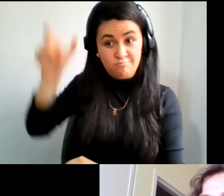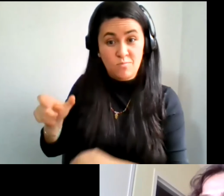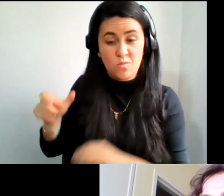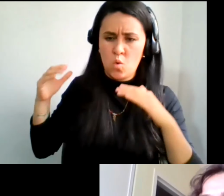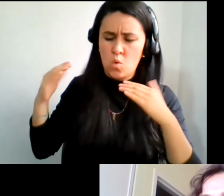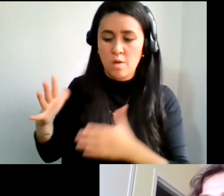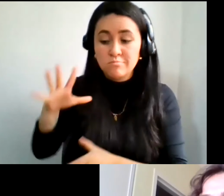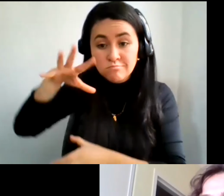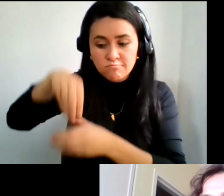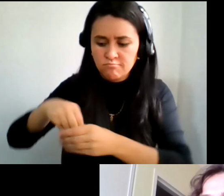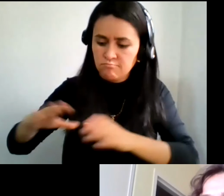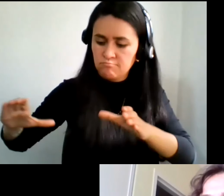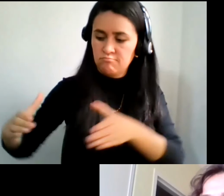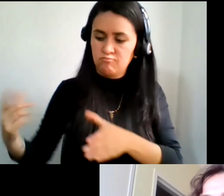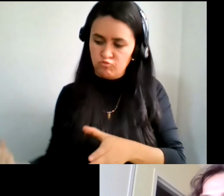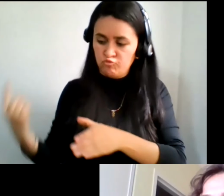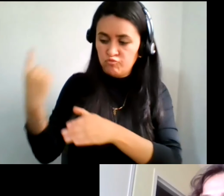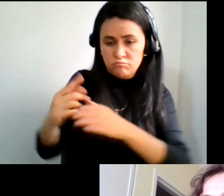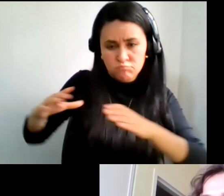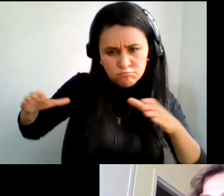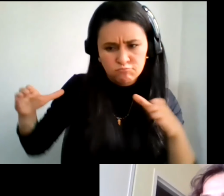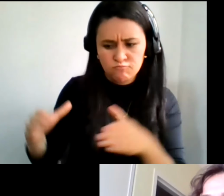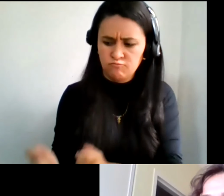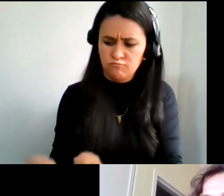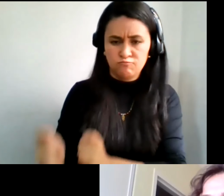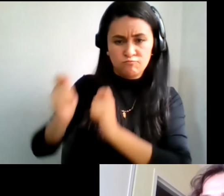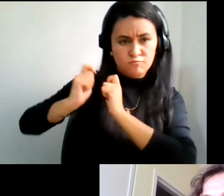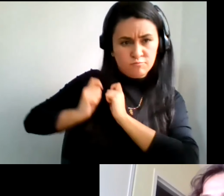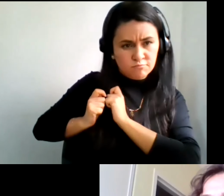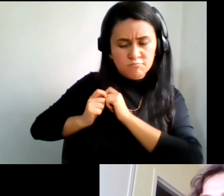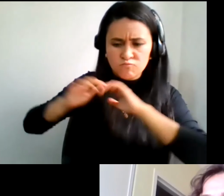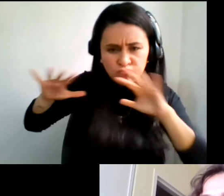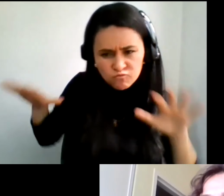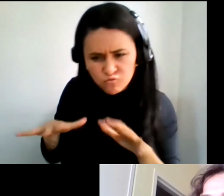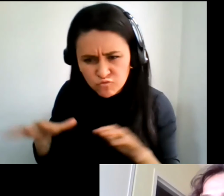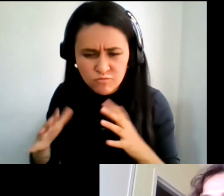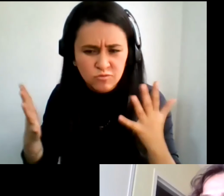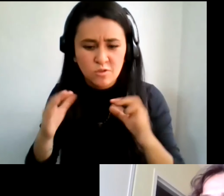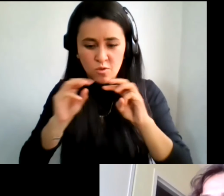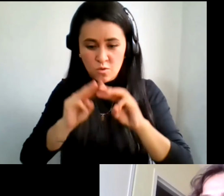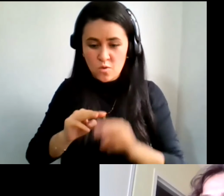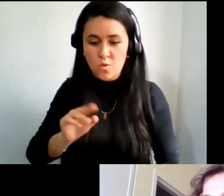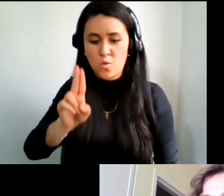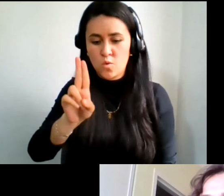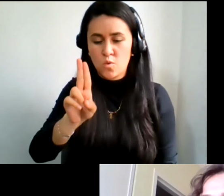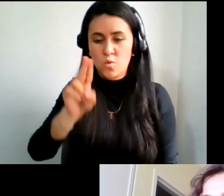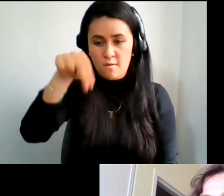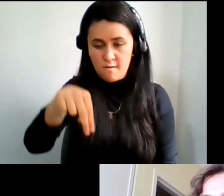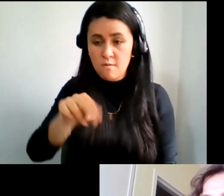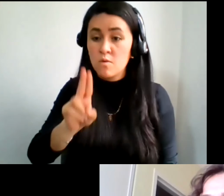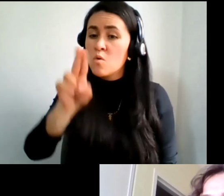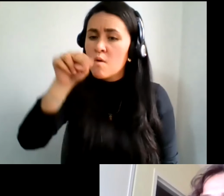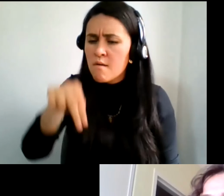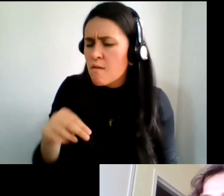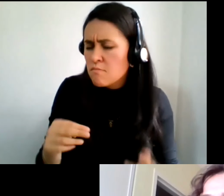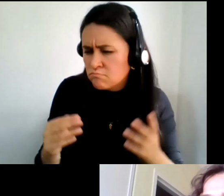the United Nations Sustainable Development Group, Leaving No One Behind, and Human Rights Team. And she also participates in